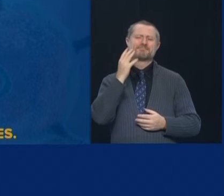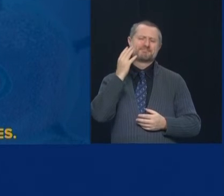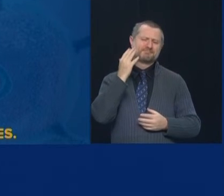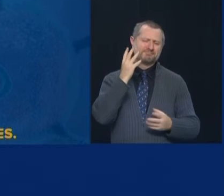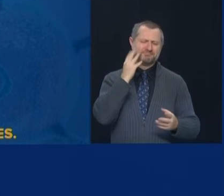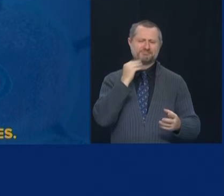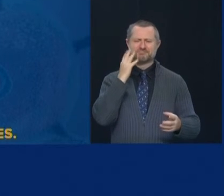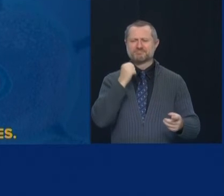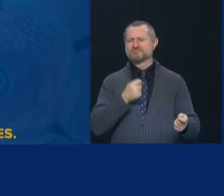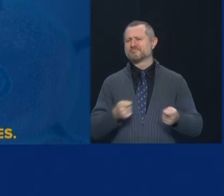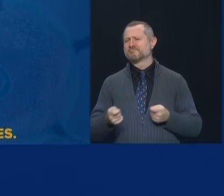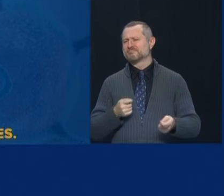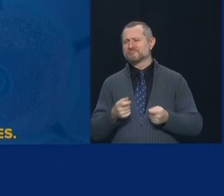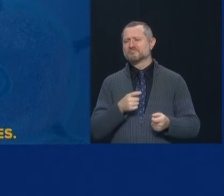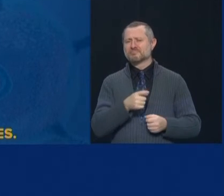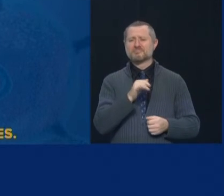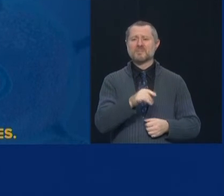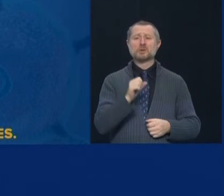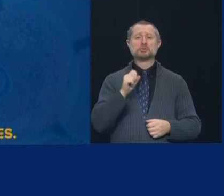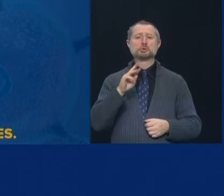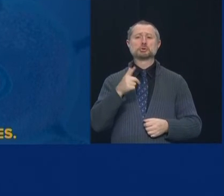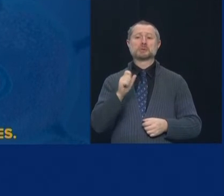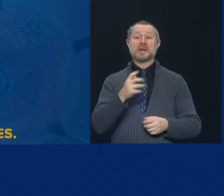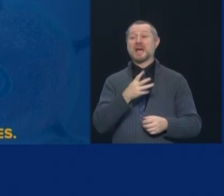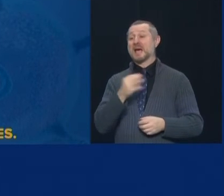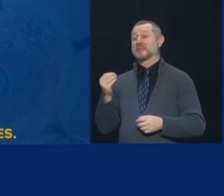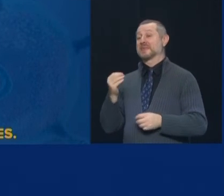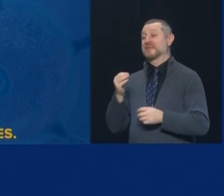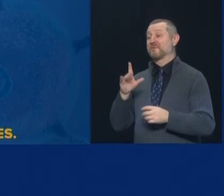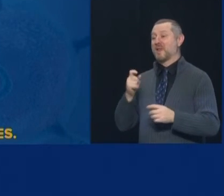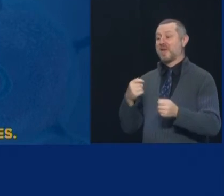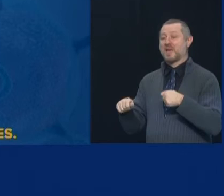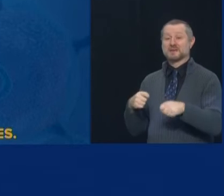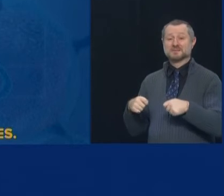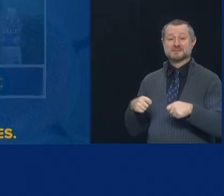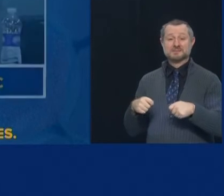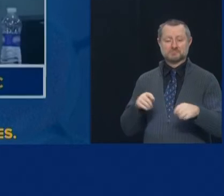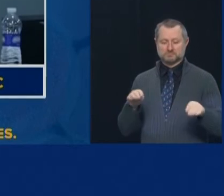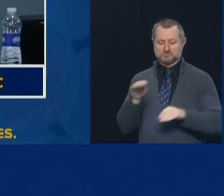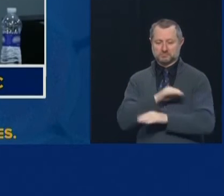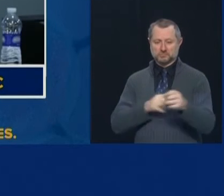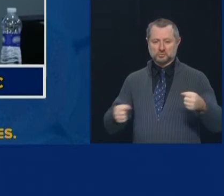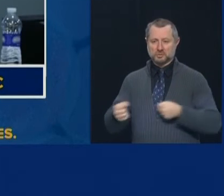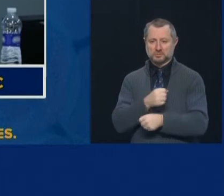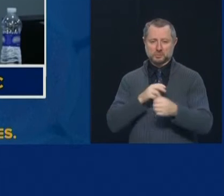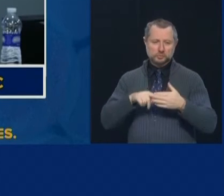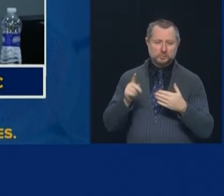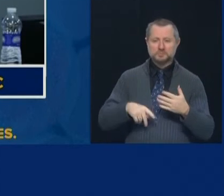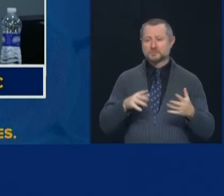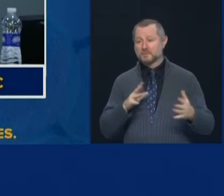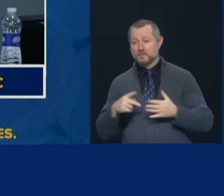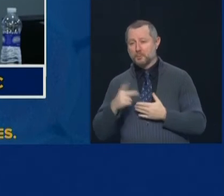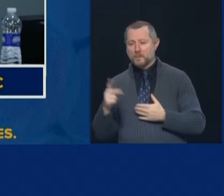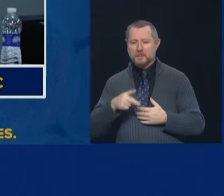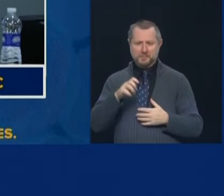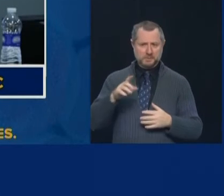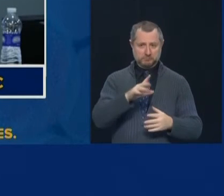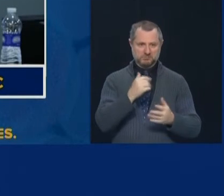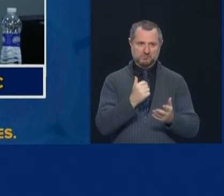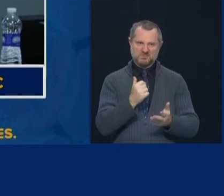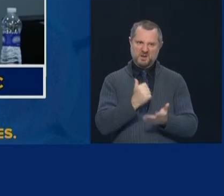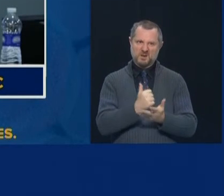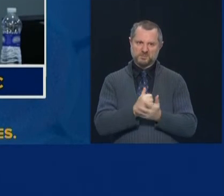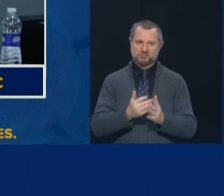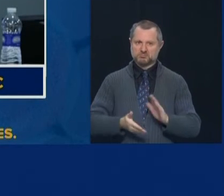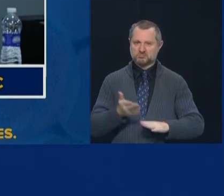program, the PPE shortage program the first time around, so he's going to come back and help. Linda Lacewell is going to